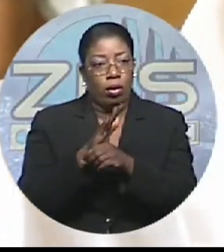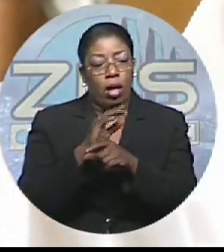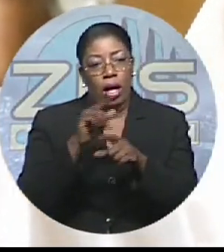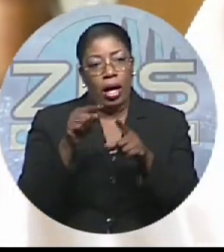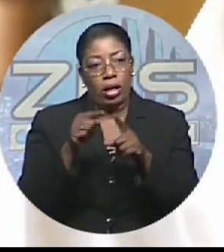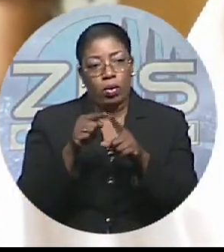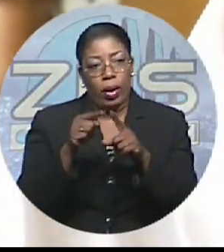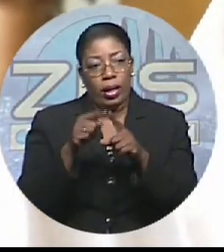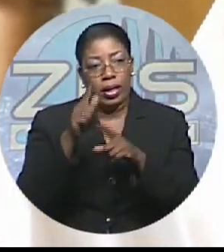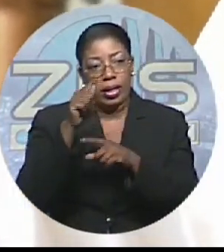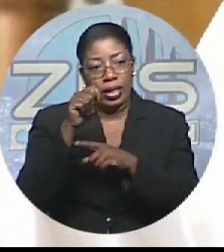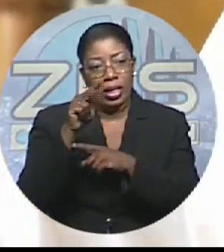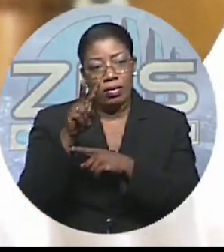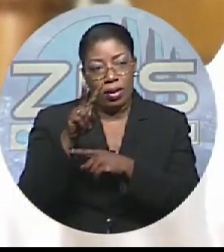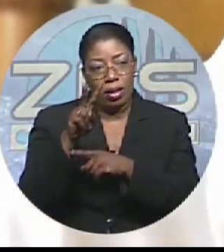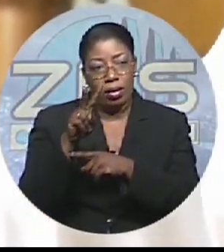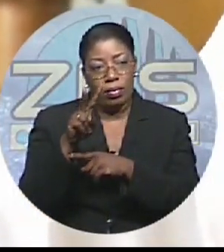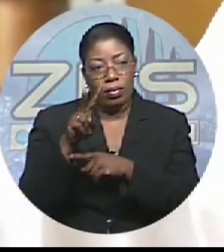the television